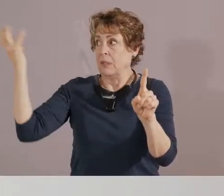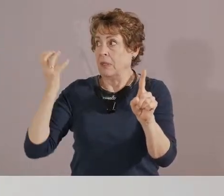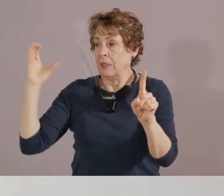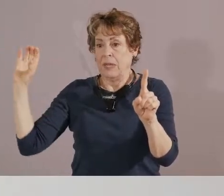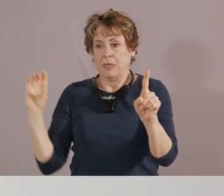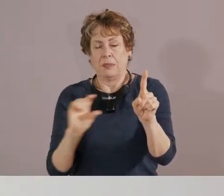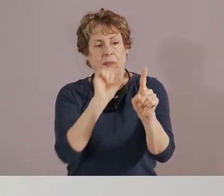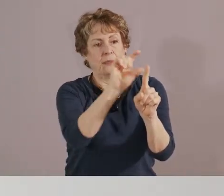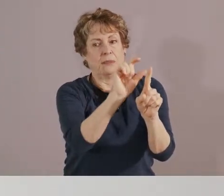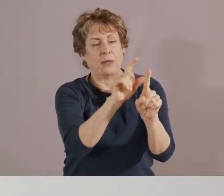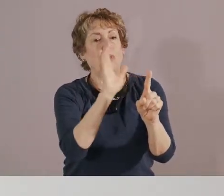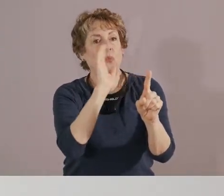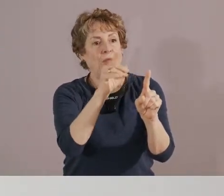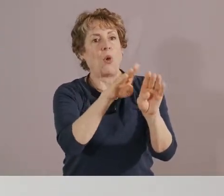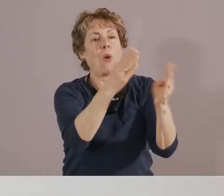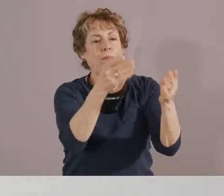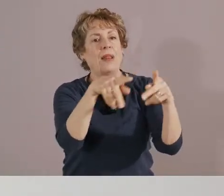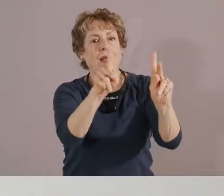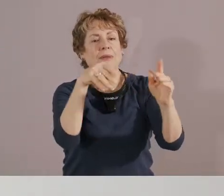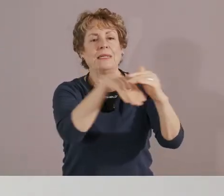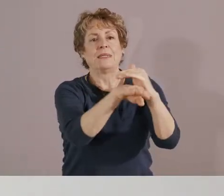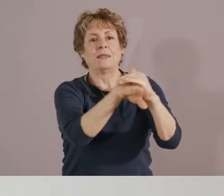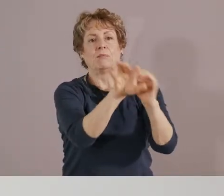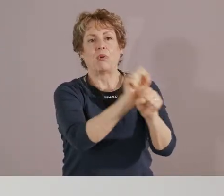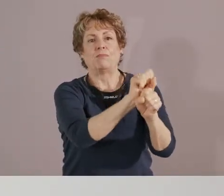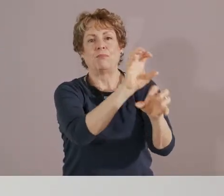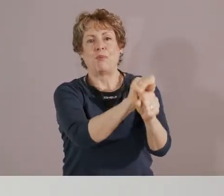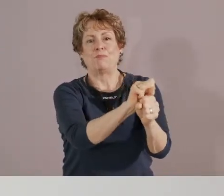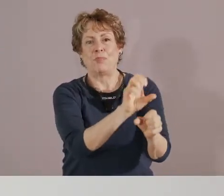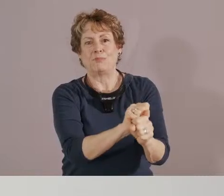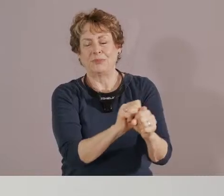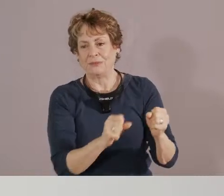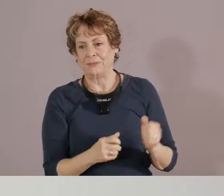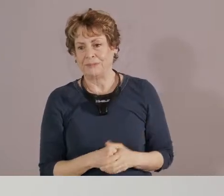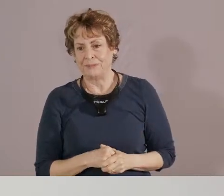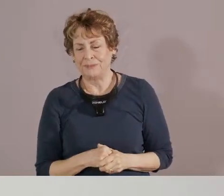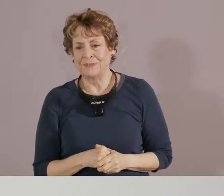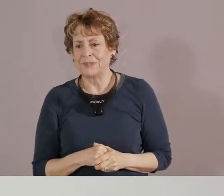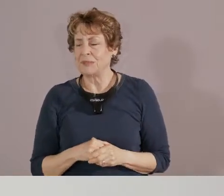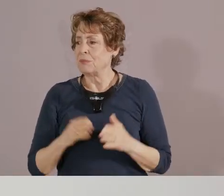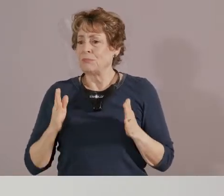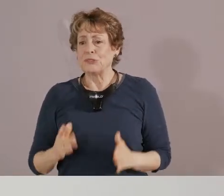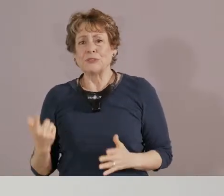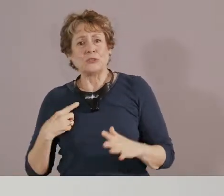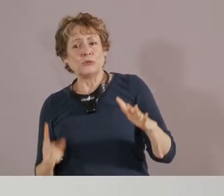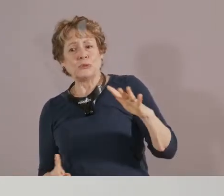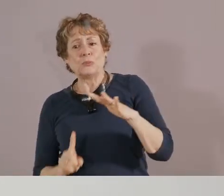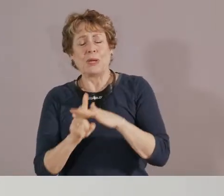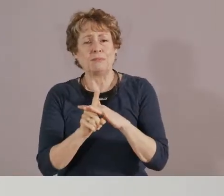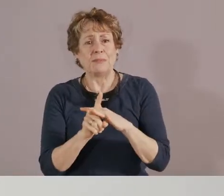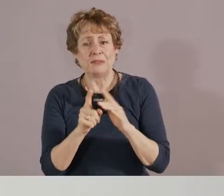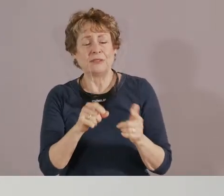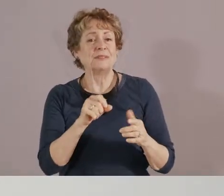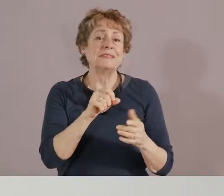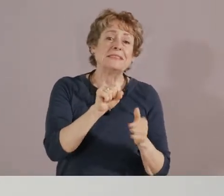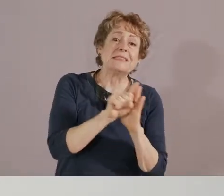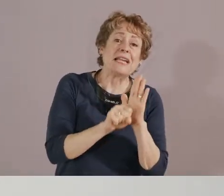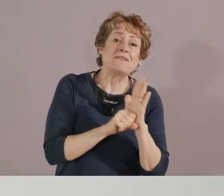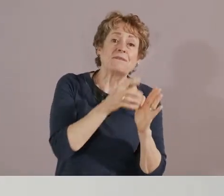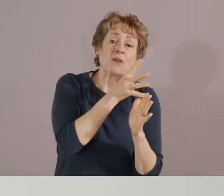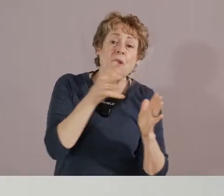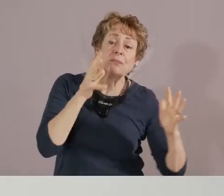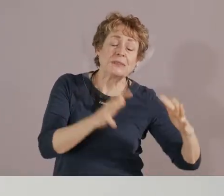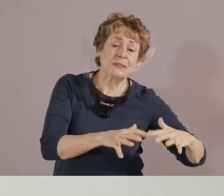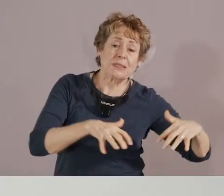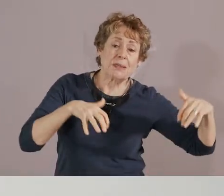at State Farm, we would be happy to take second doses where people weren't able to get appointments at other places. Thanks